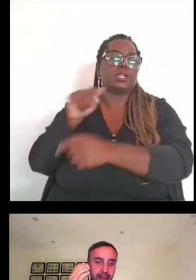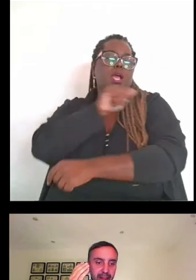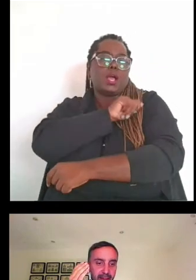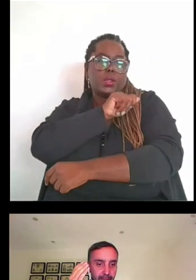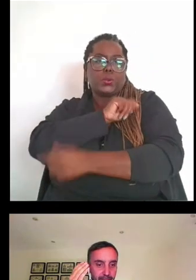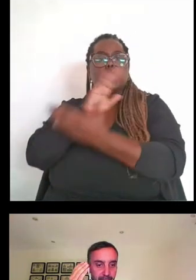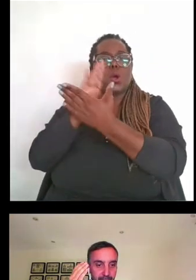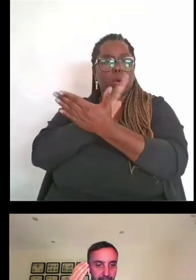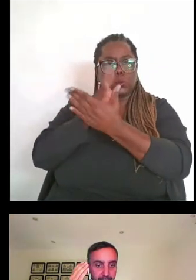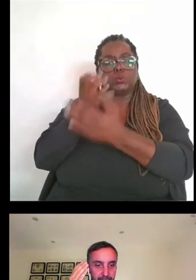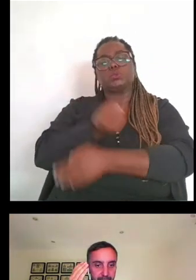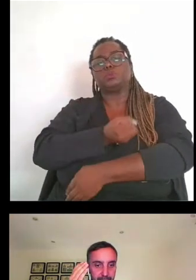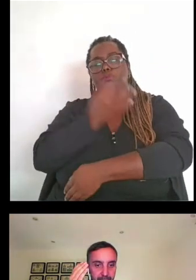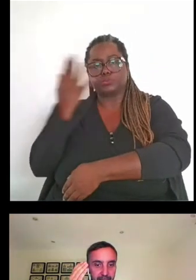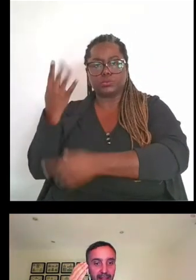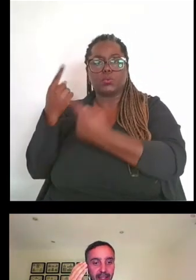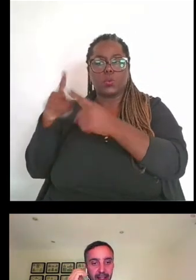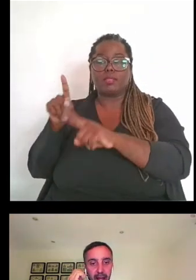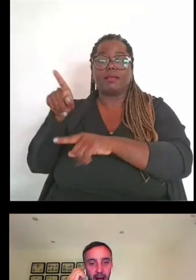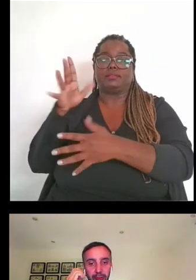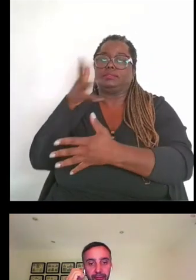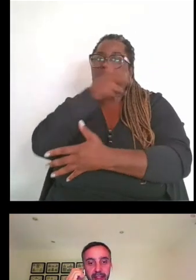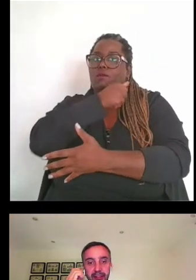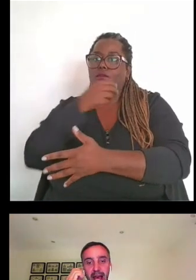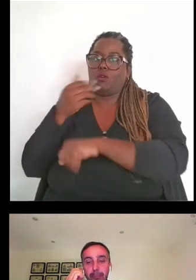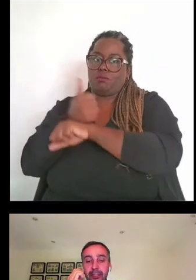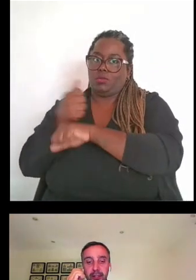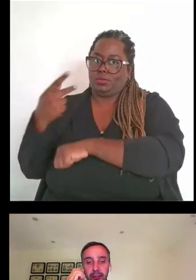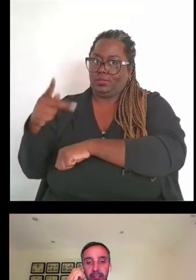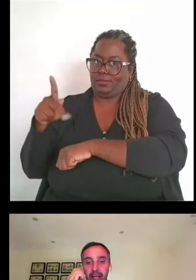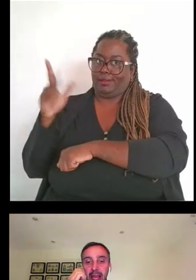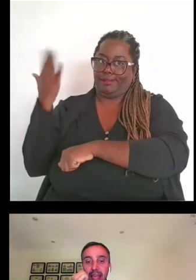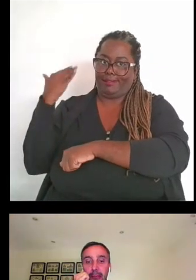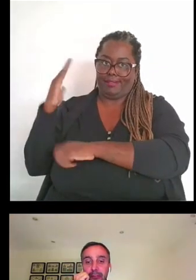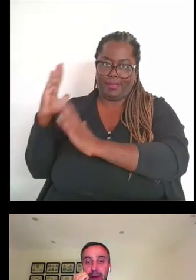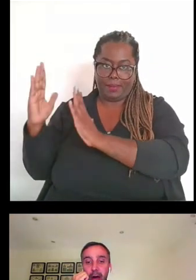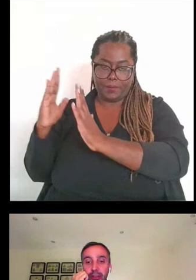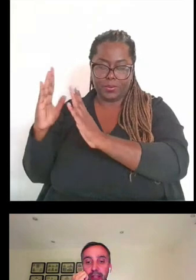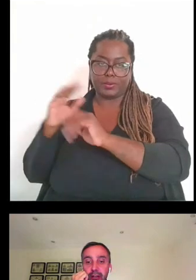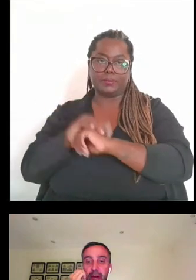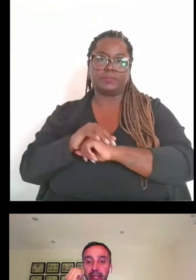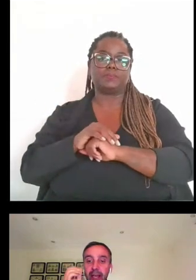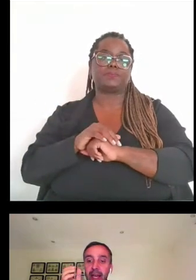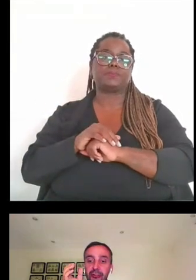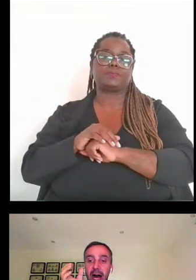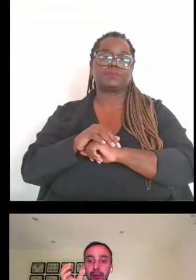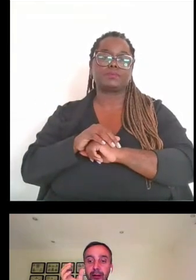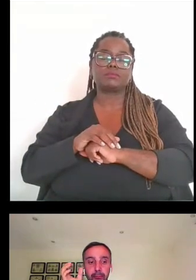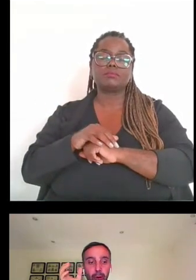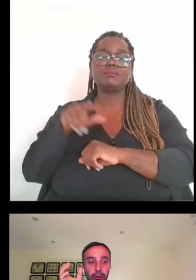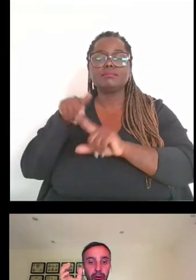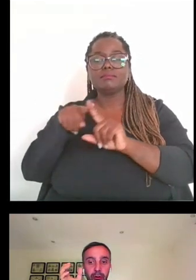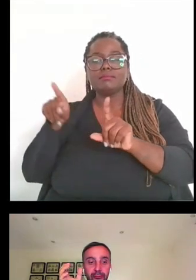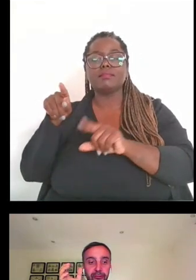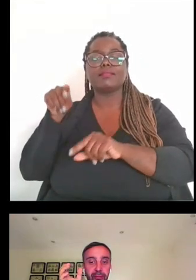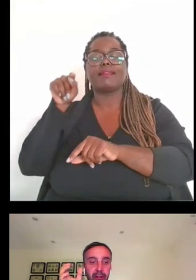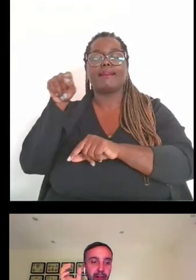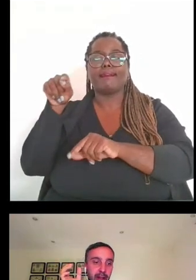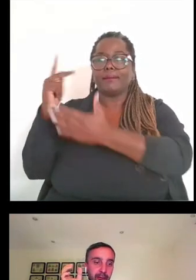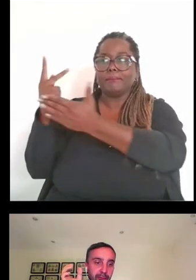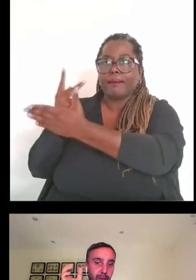that nothing of this episode can be found in the great grammar